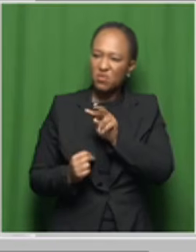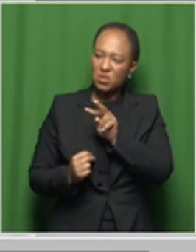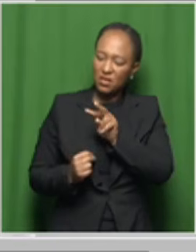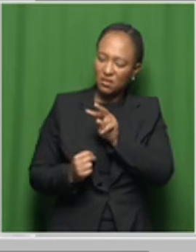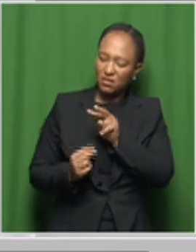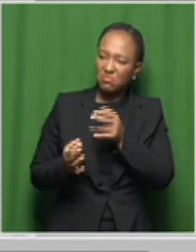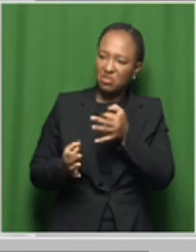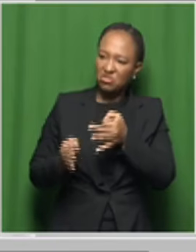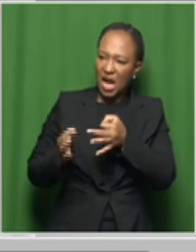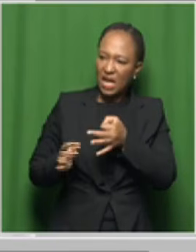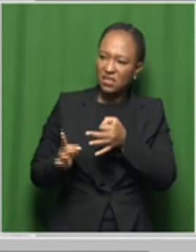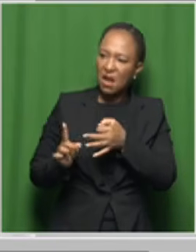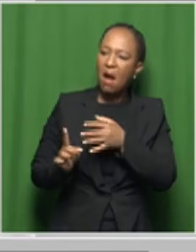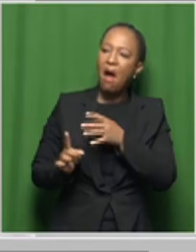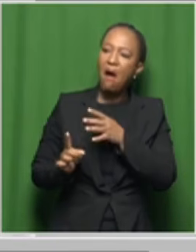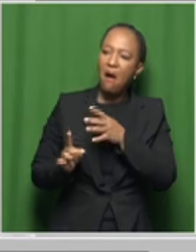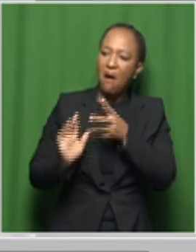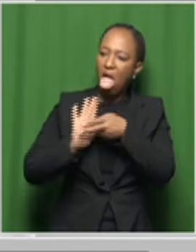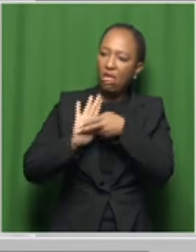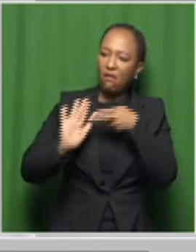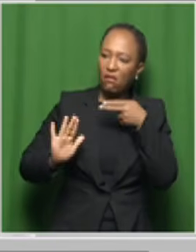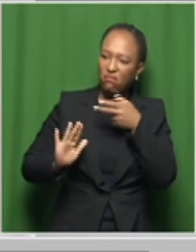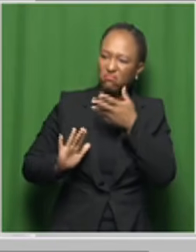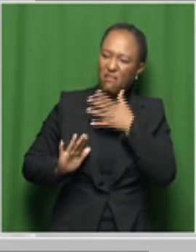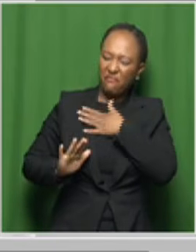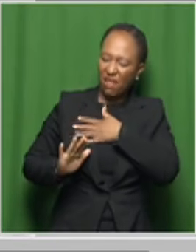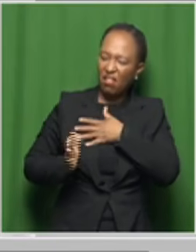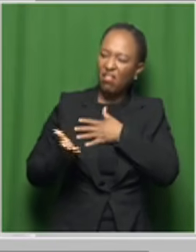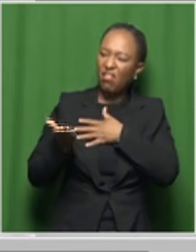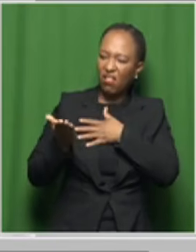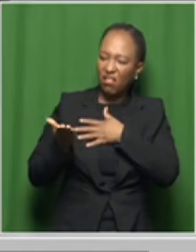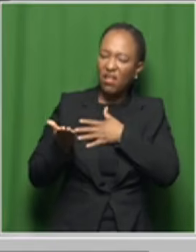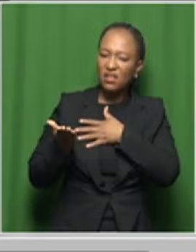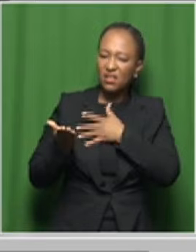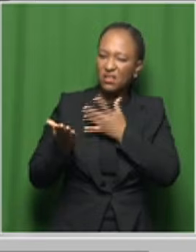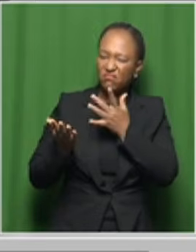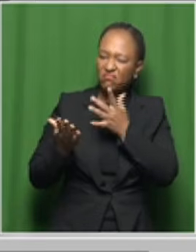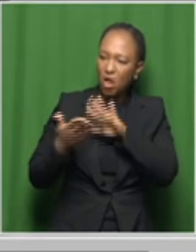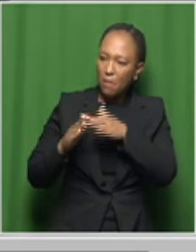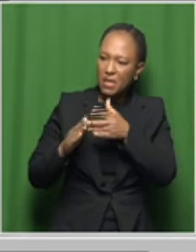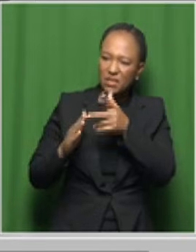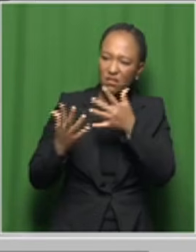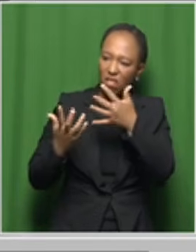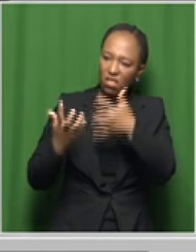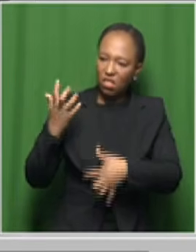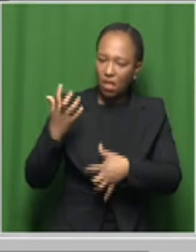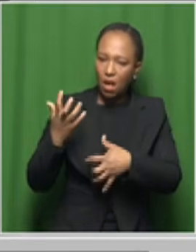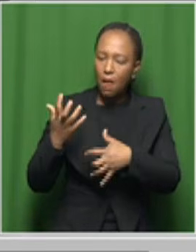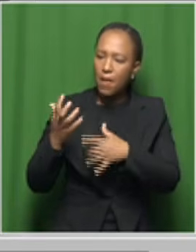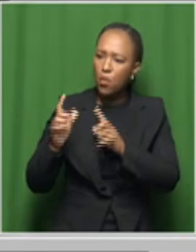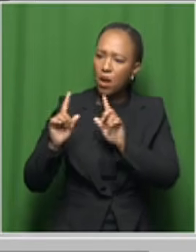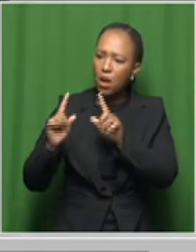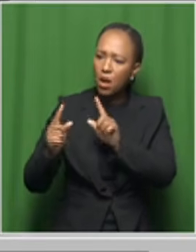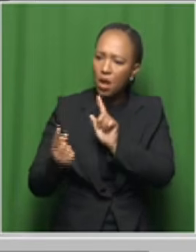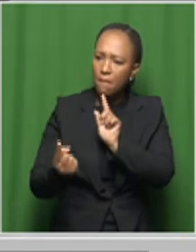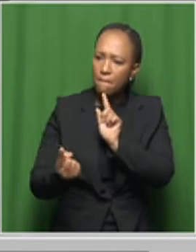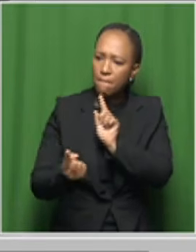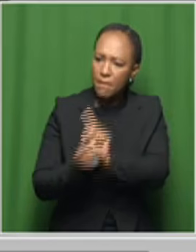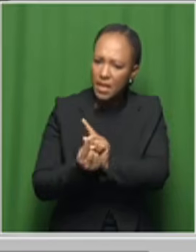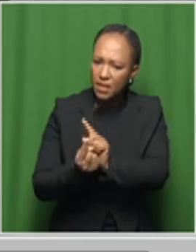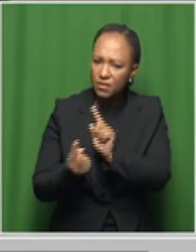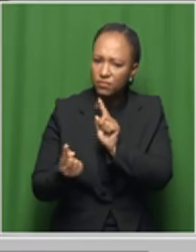them and you just like, or they're labeled, or they feel like they're misfits in the society. But when you come and have a conversation with them and you try